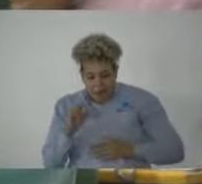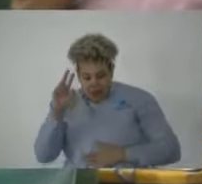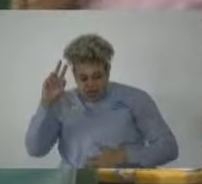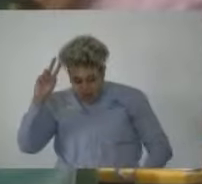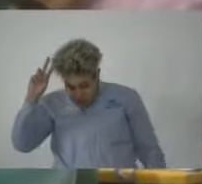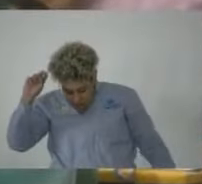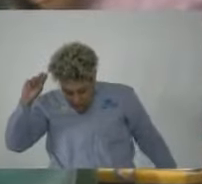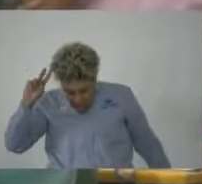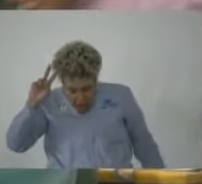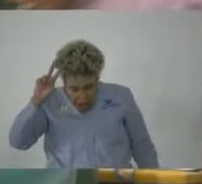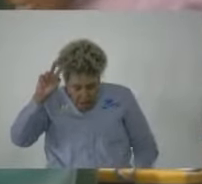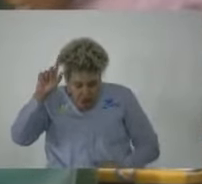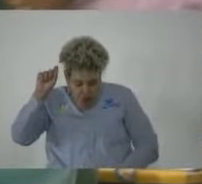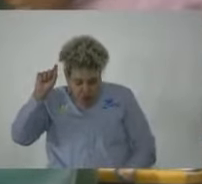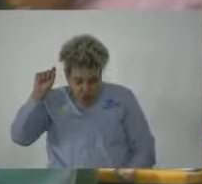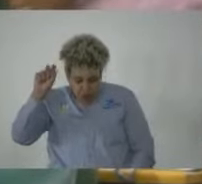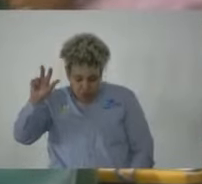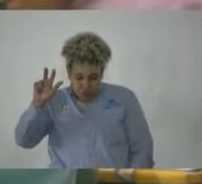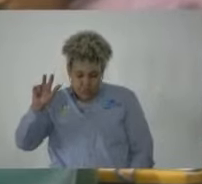November of